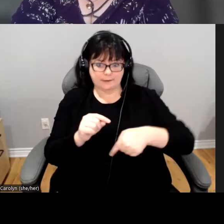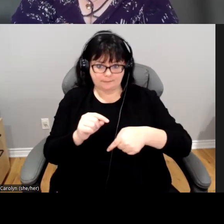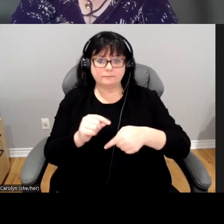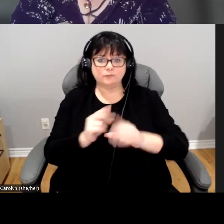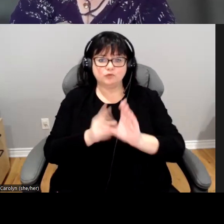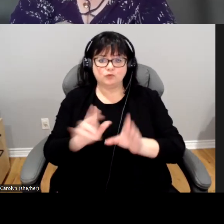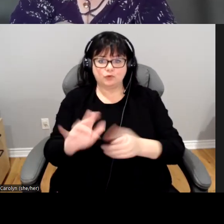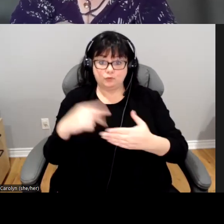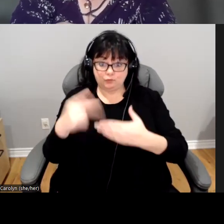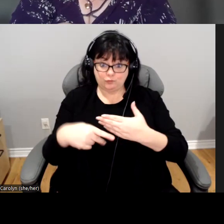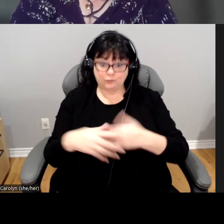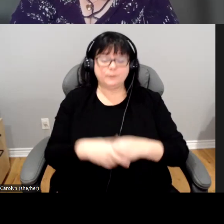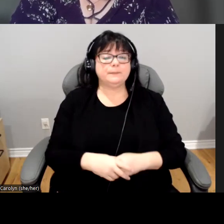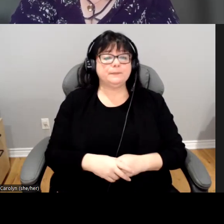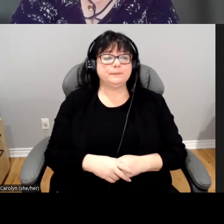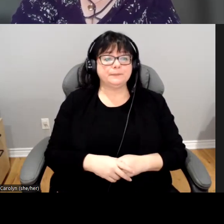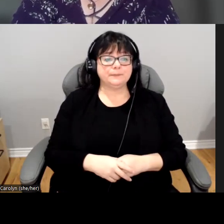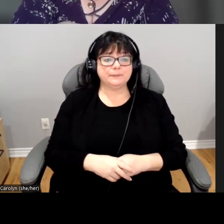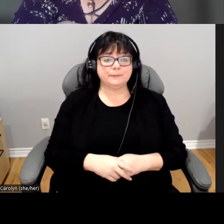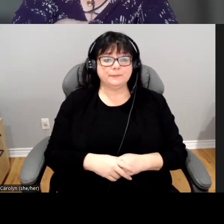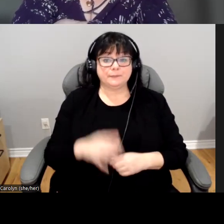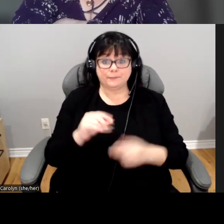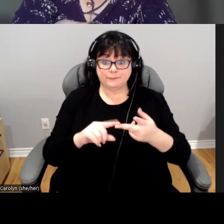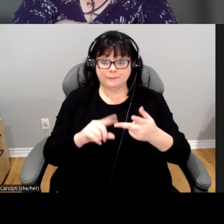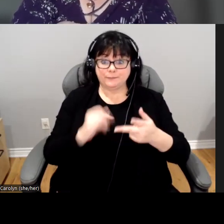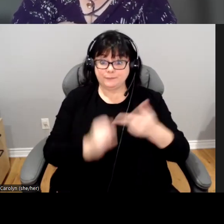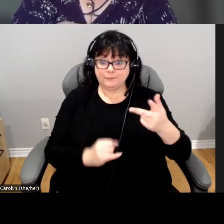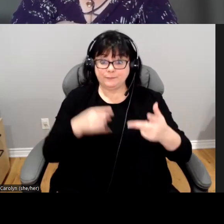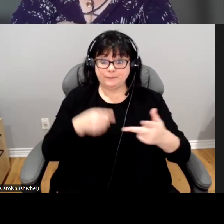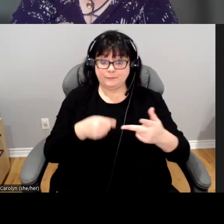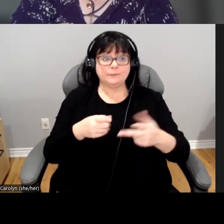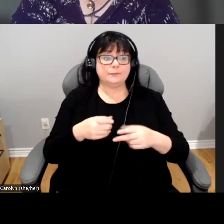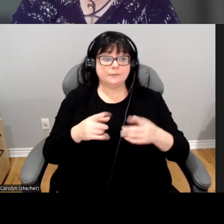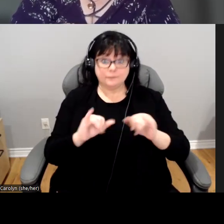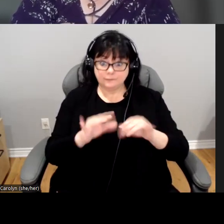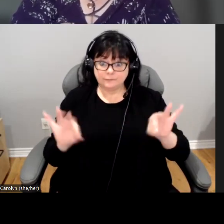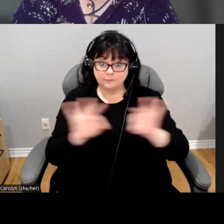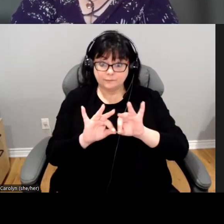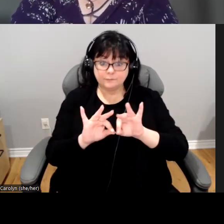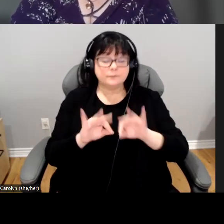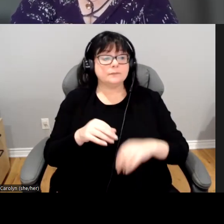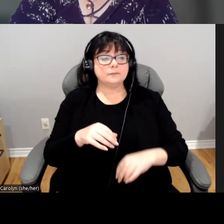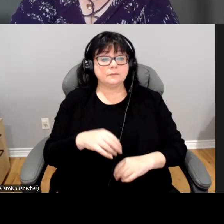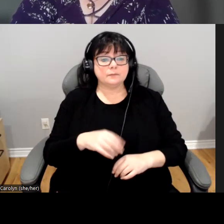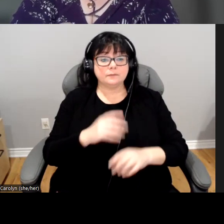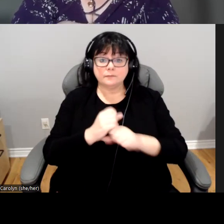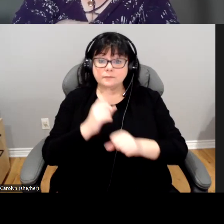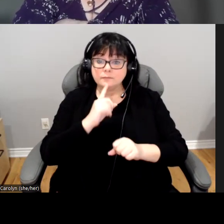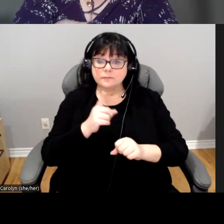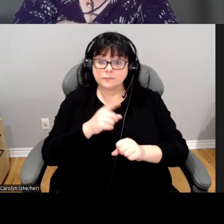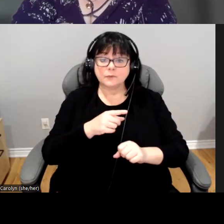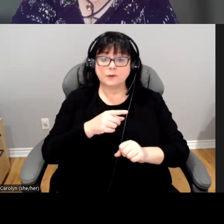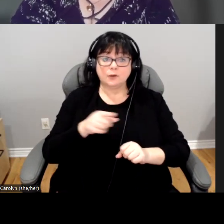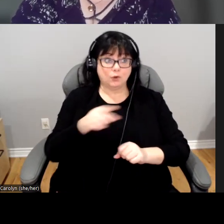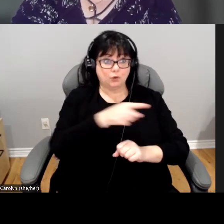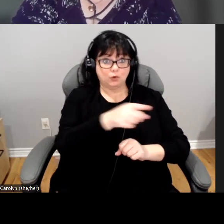but not, you know, definitely sure and point as important, is making sure that you follow up with the employment coach